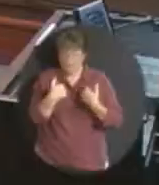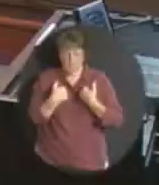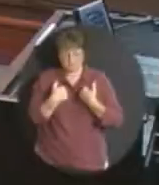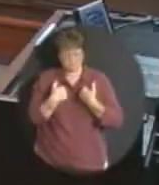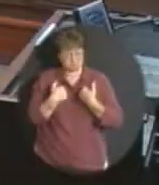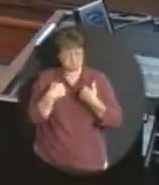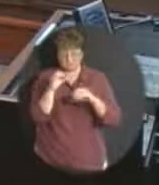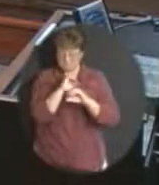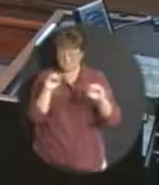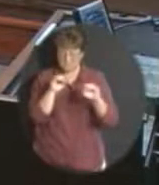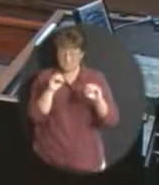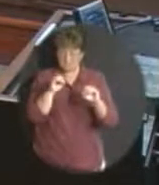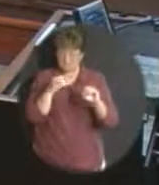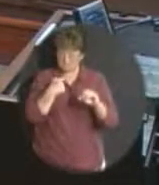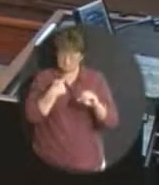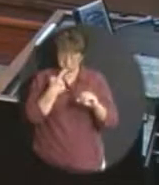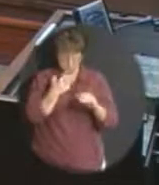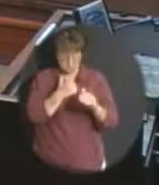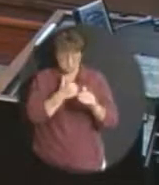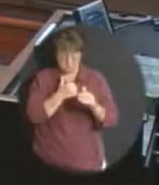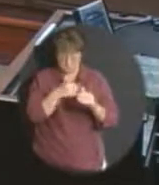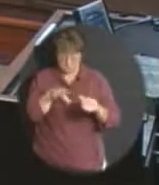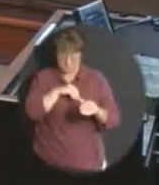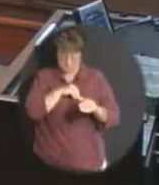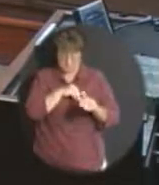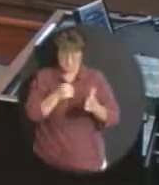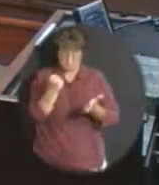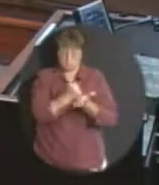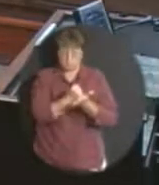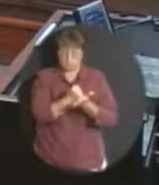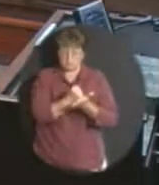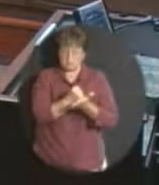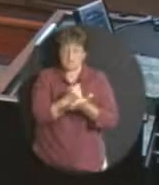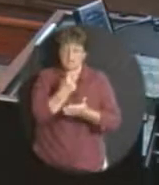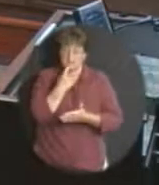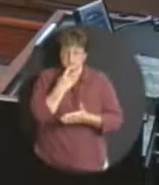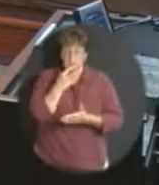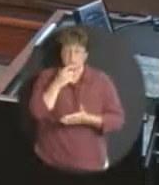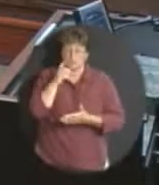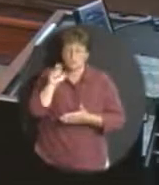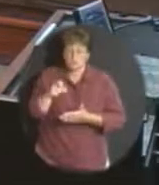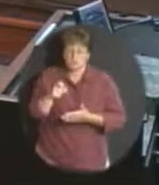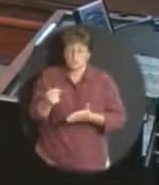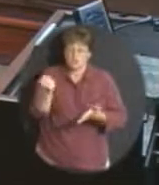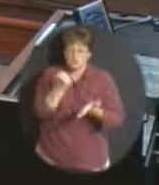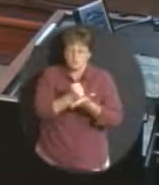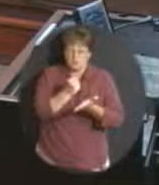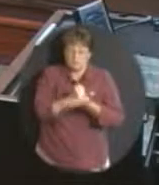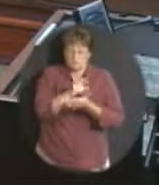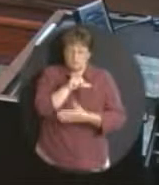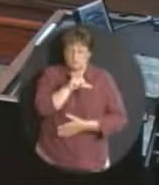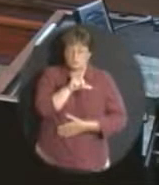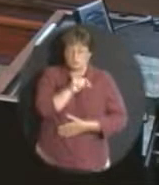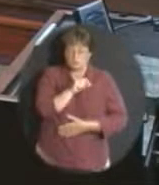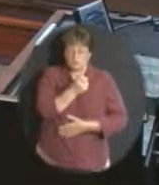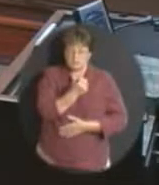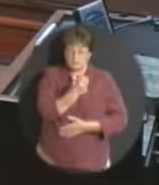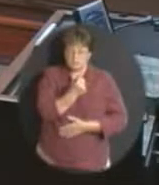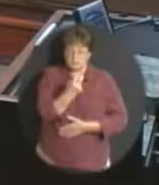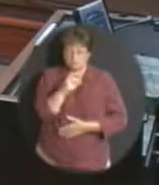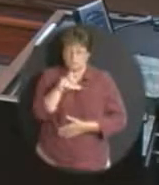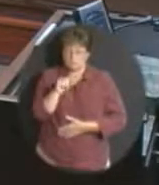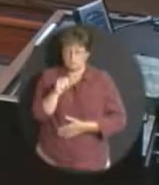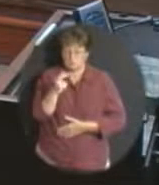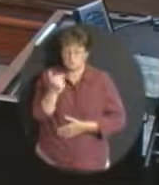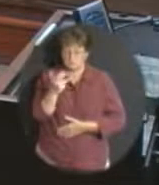Seeing none, then I would entertain a motion. I'd move to approve the Board of Education 2012 to 2013 school site